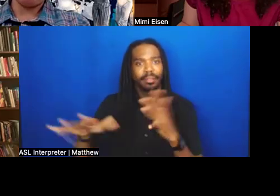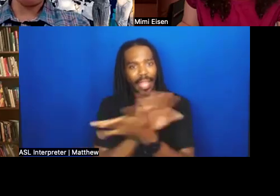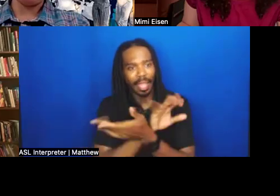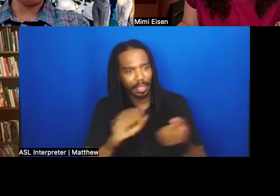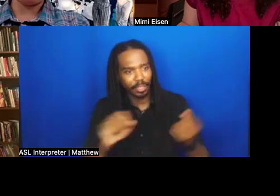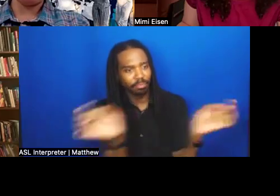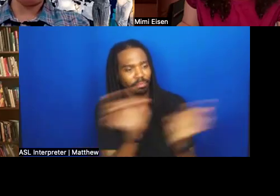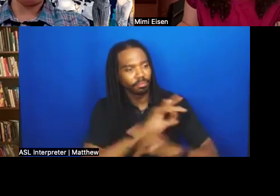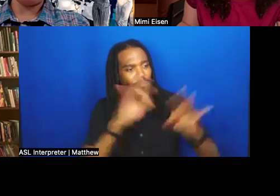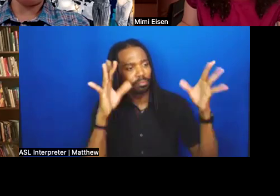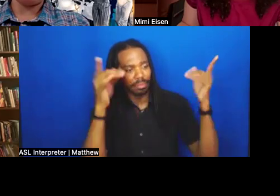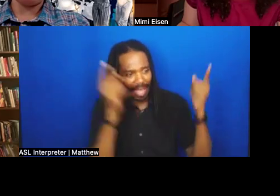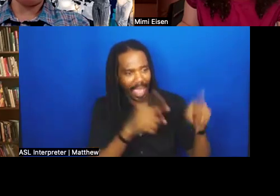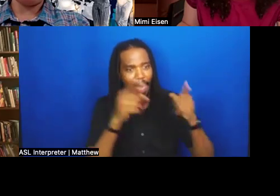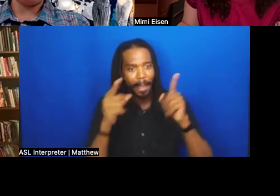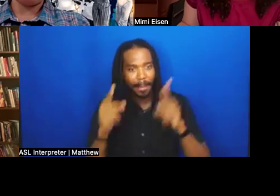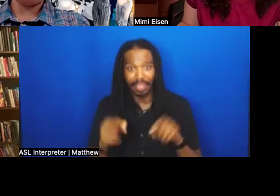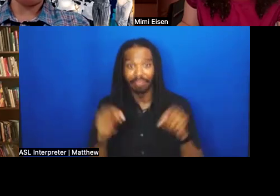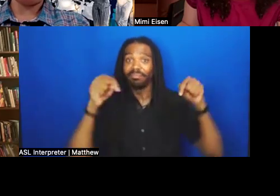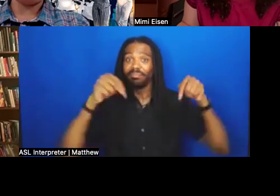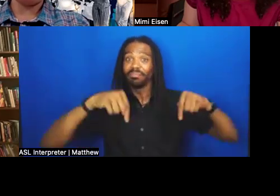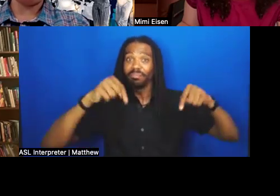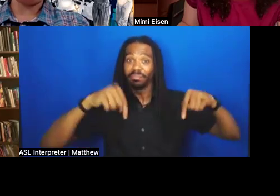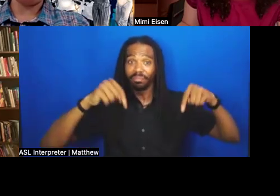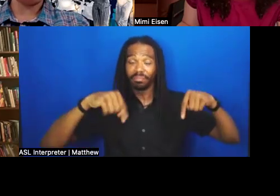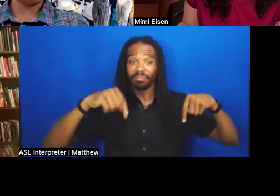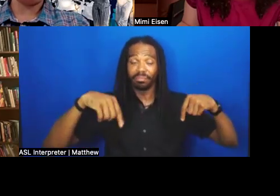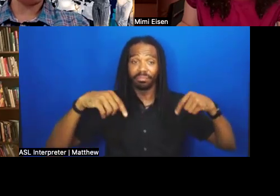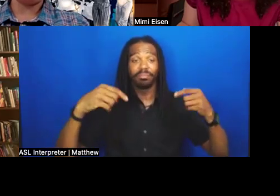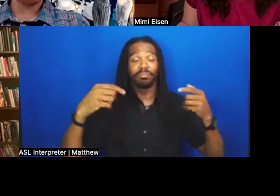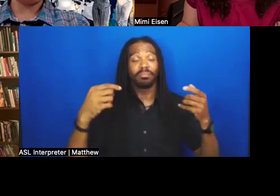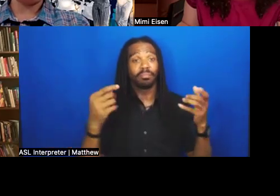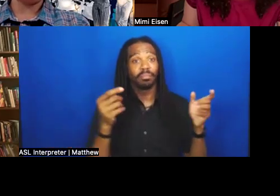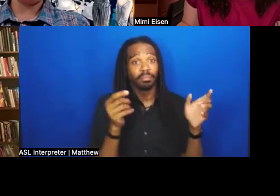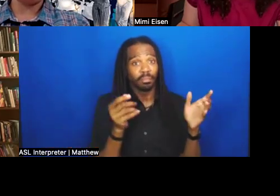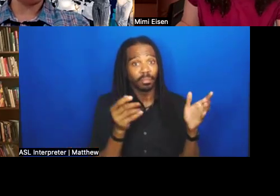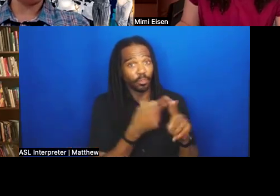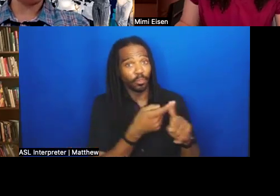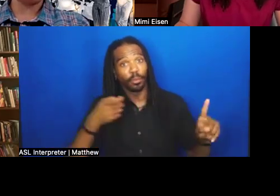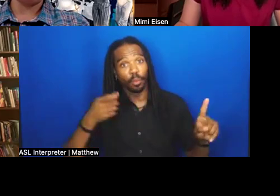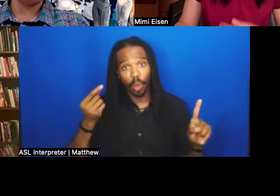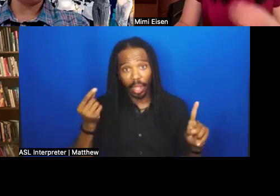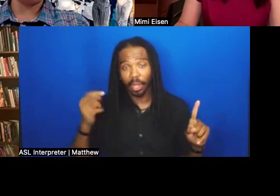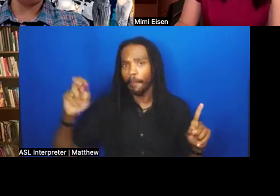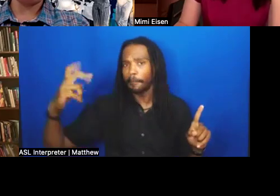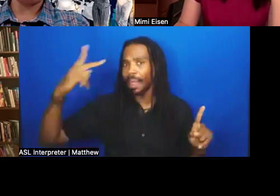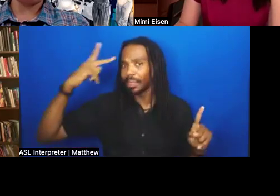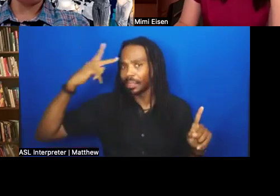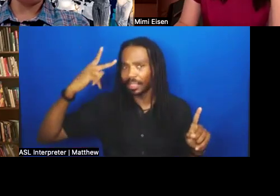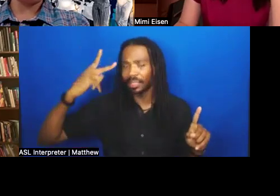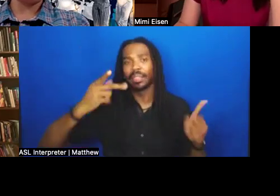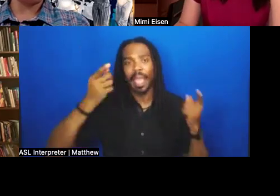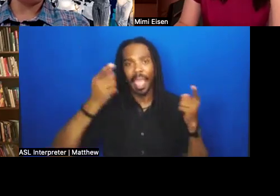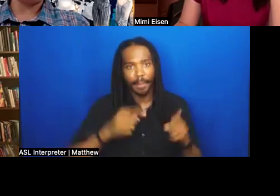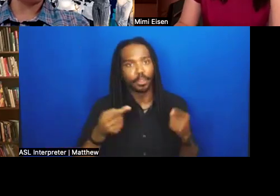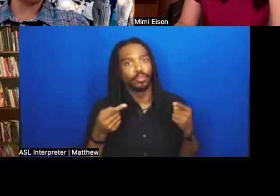happened in our world today comes out of a politics that emerged from the American Revolution